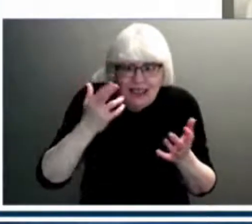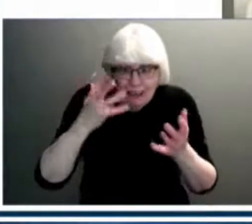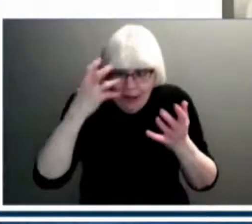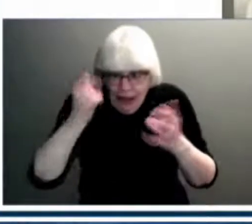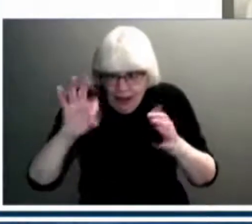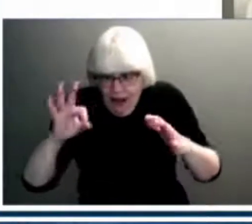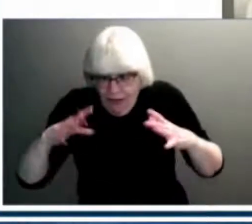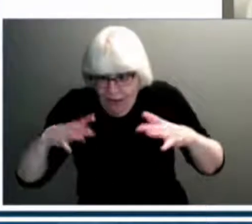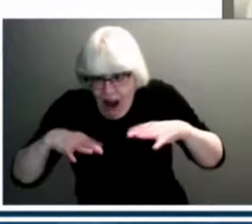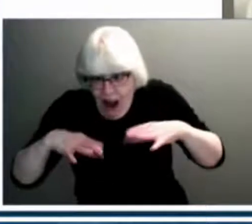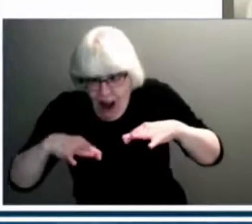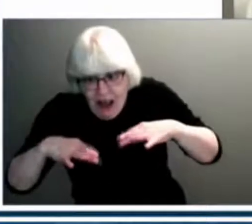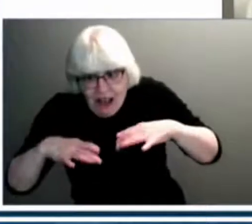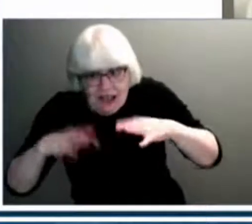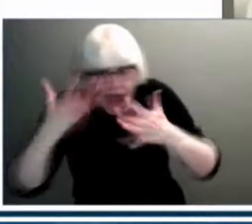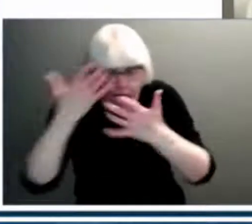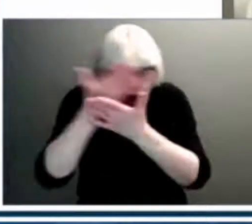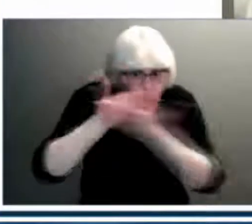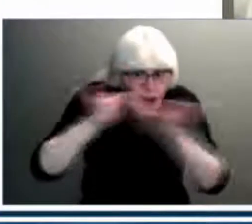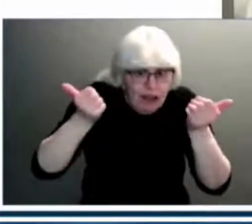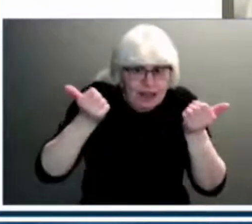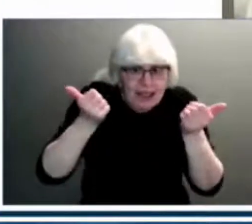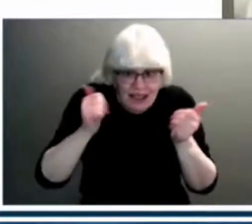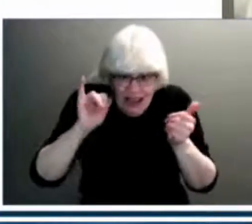of the holiday season, or is something else going on here?